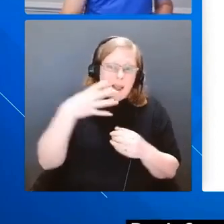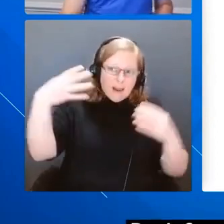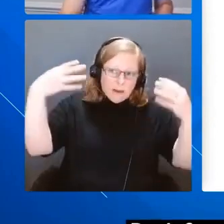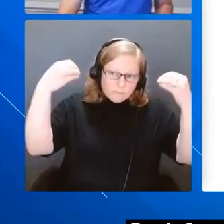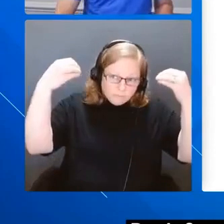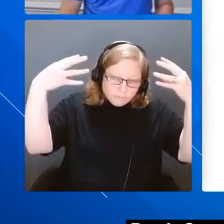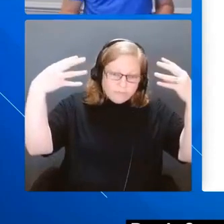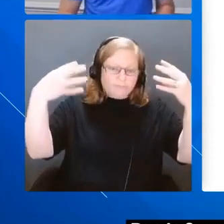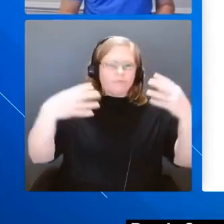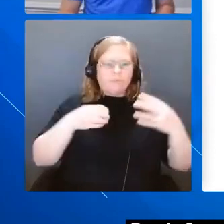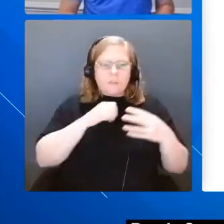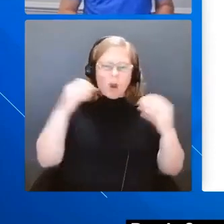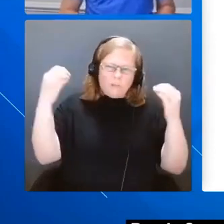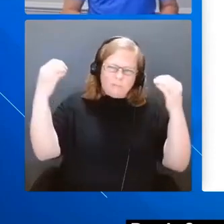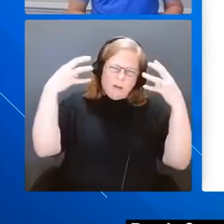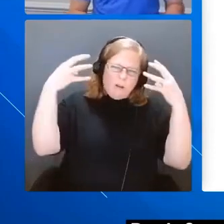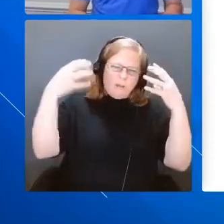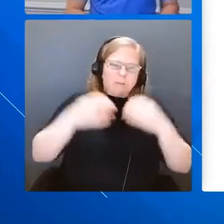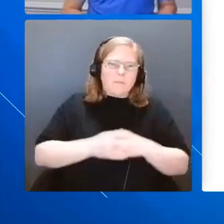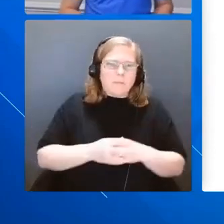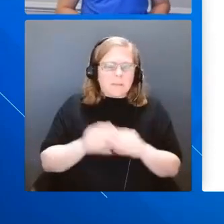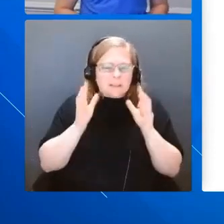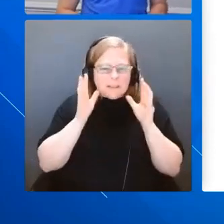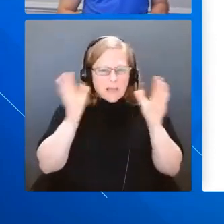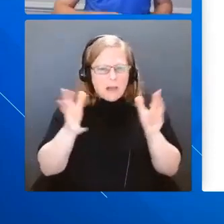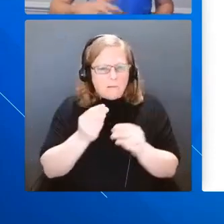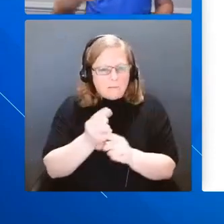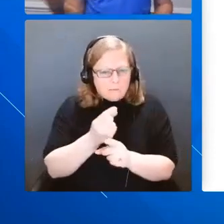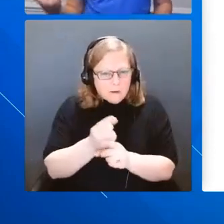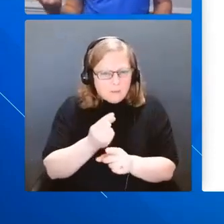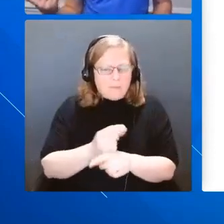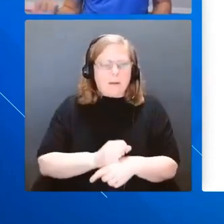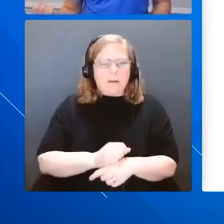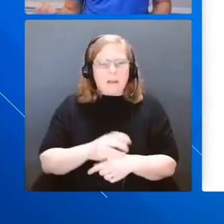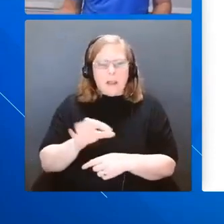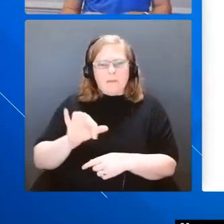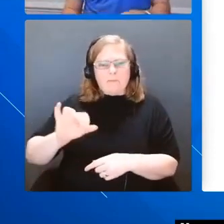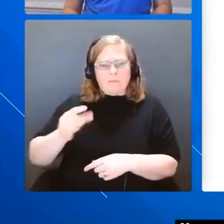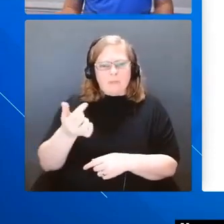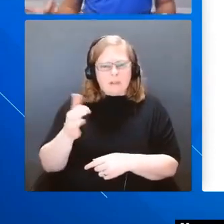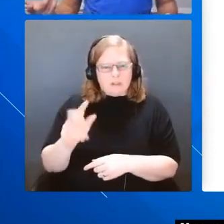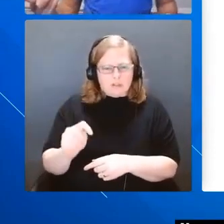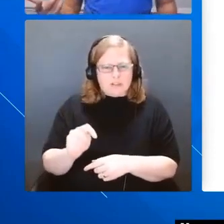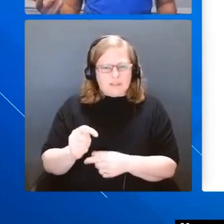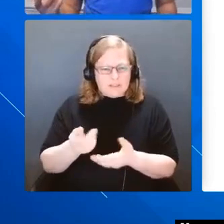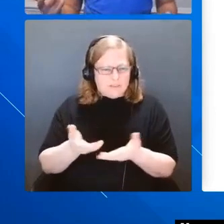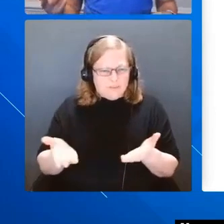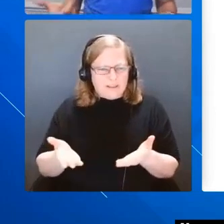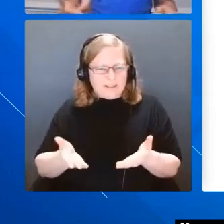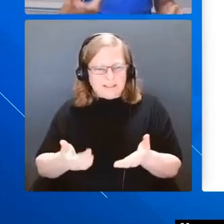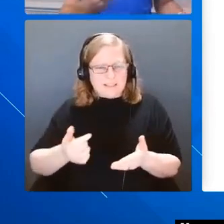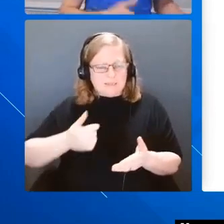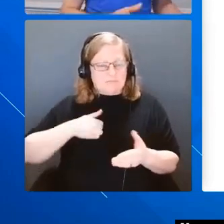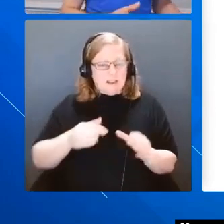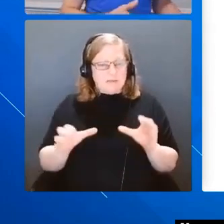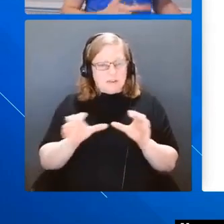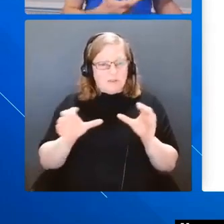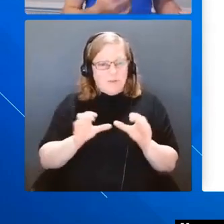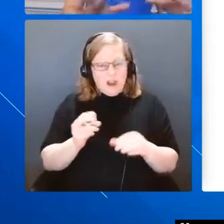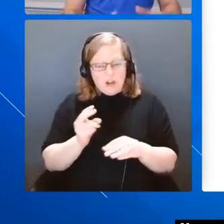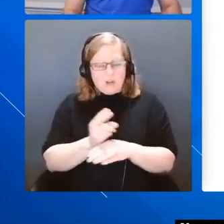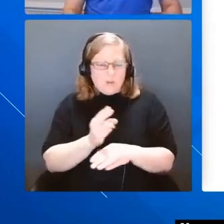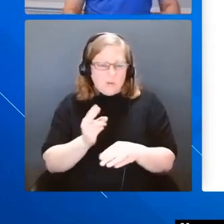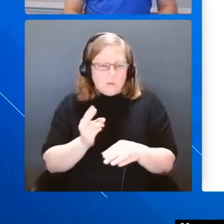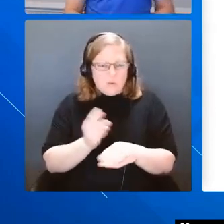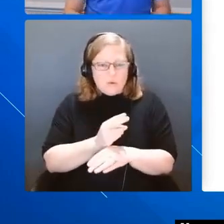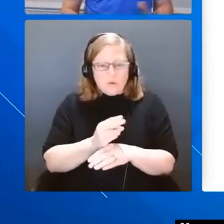sound. Fidget devices, this is really interesting. I'm a certified usability analyst, and I was at a conference,